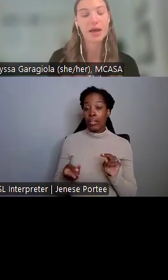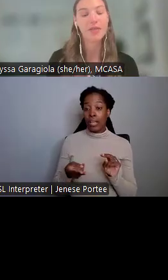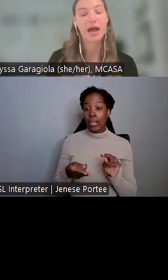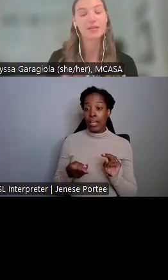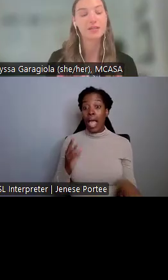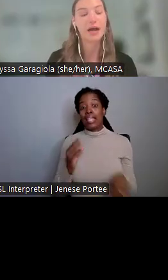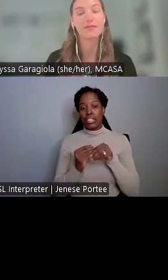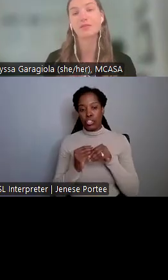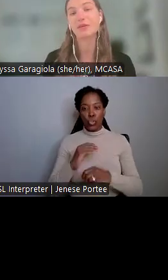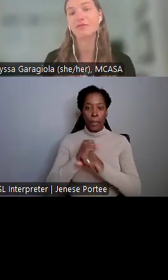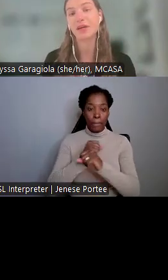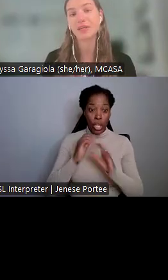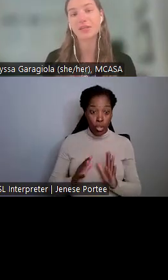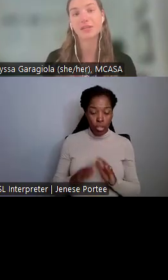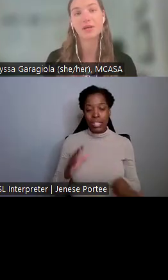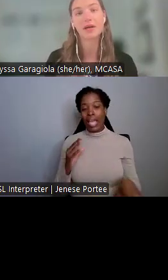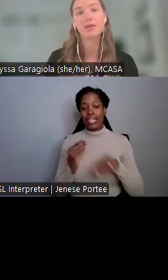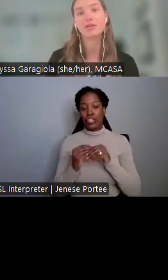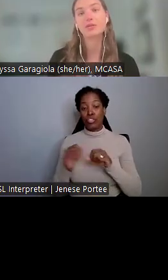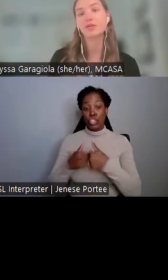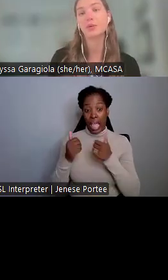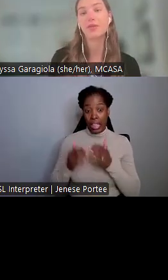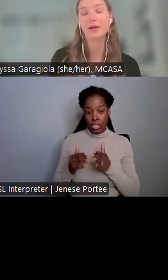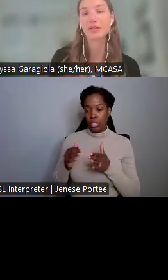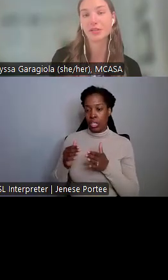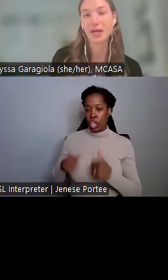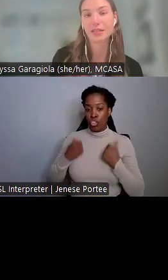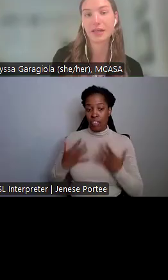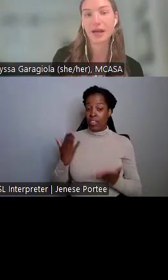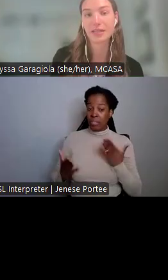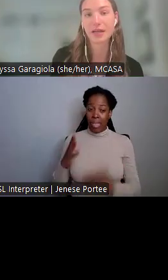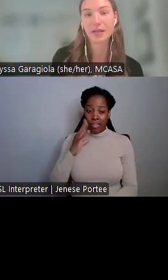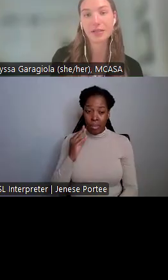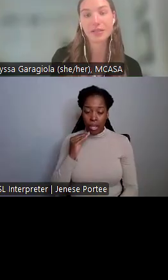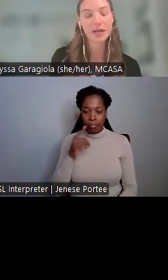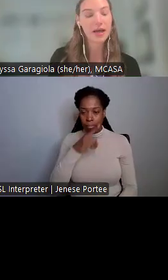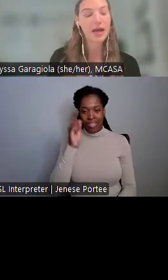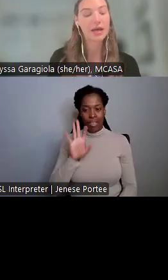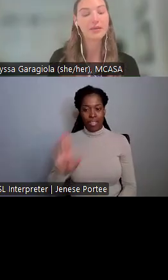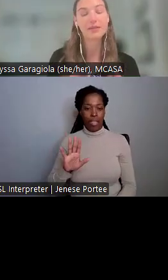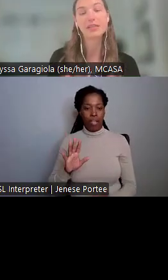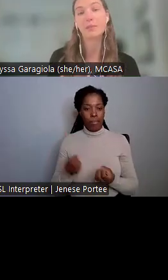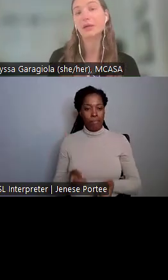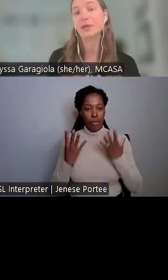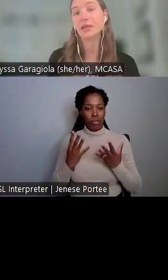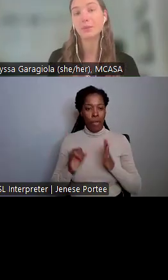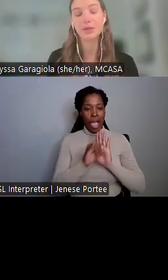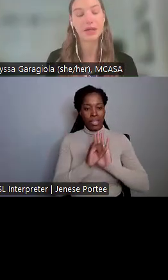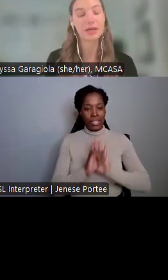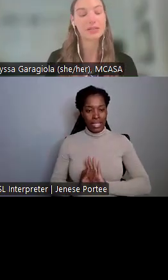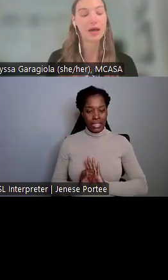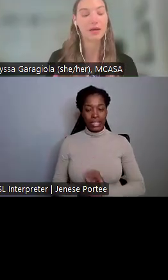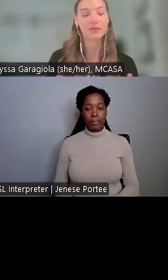challenges that survivors may face due to their intersecting identities. And this may